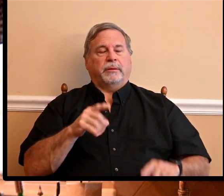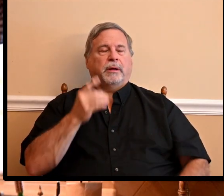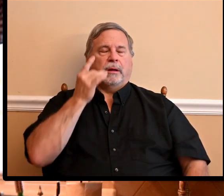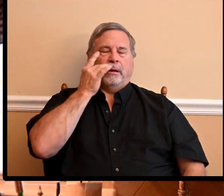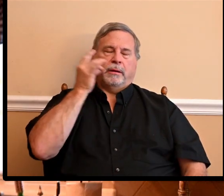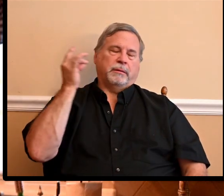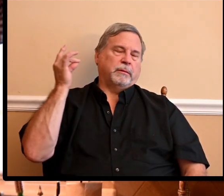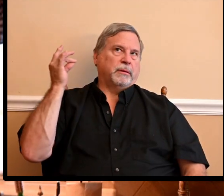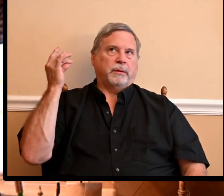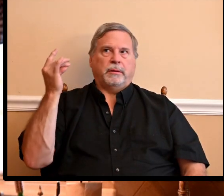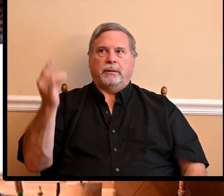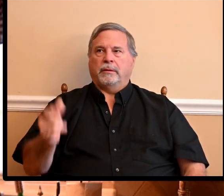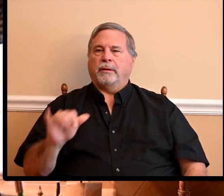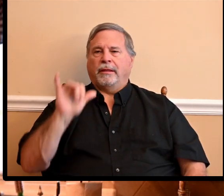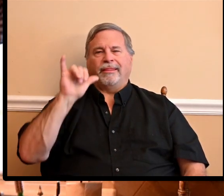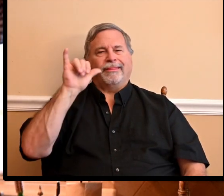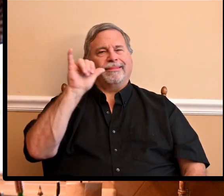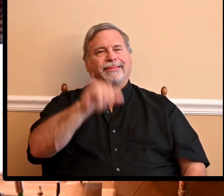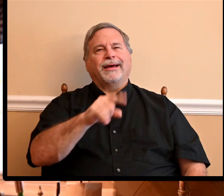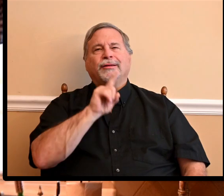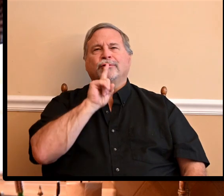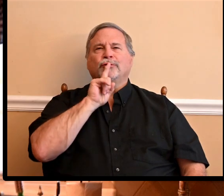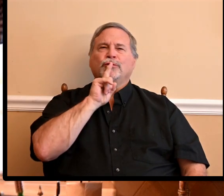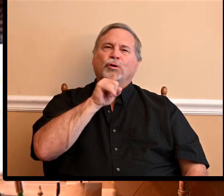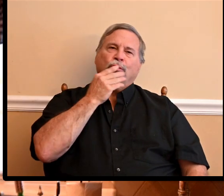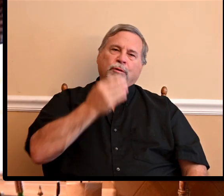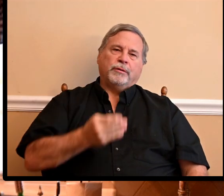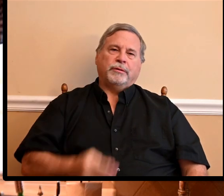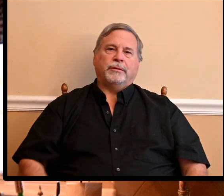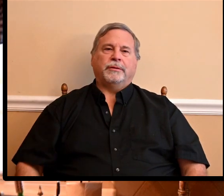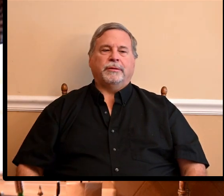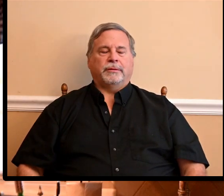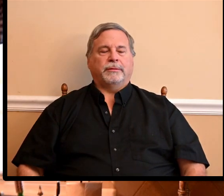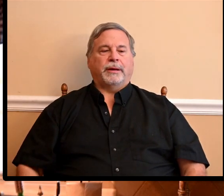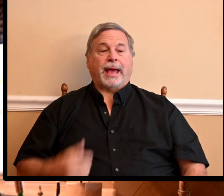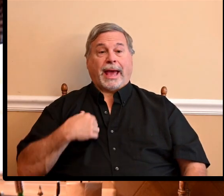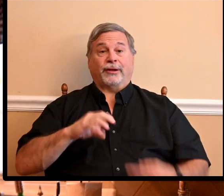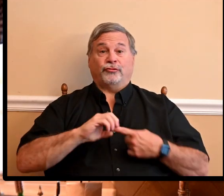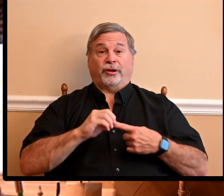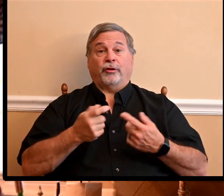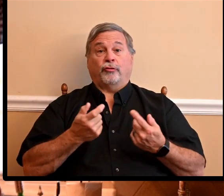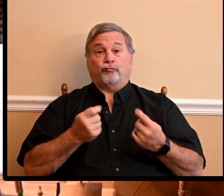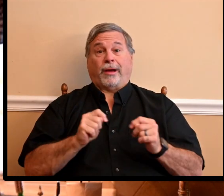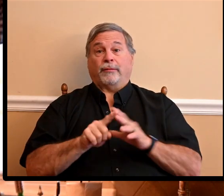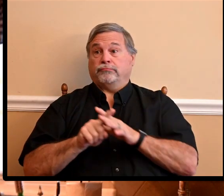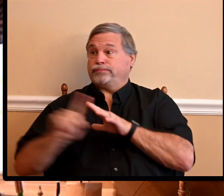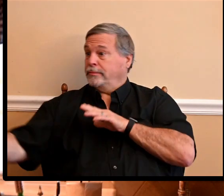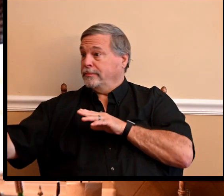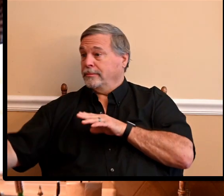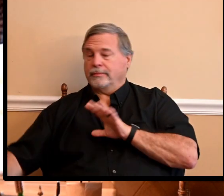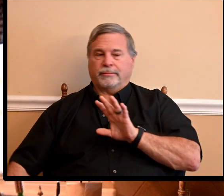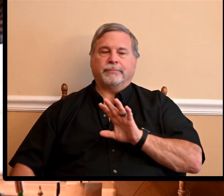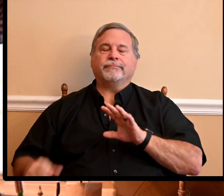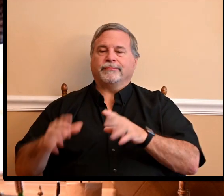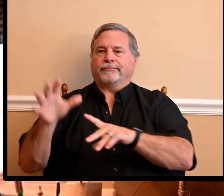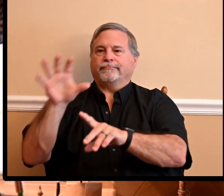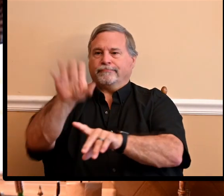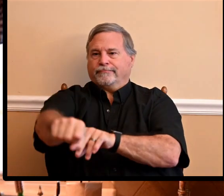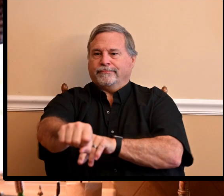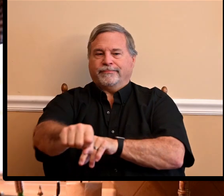But, oh, that's so good. And I had a cherry try to get away from me,